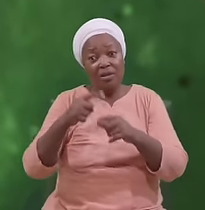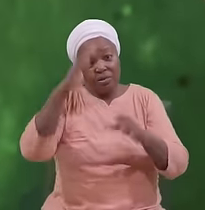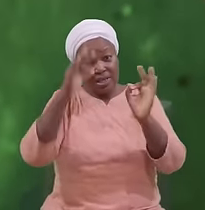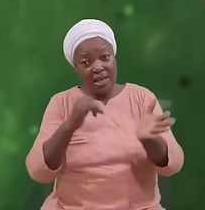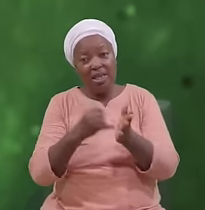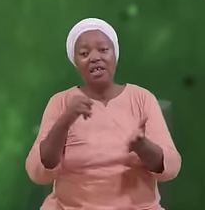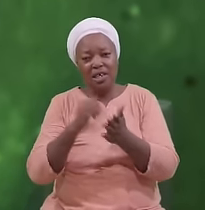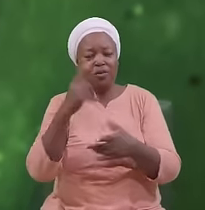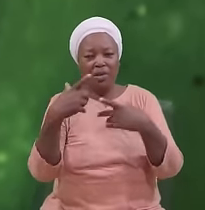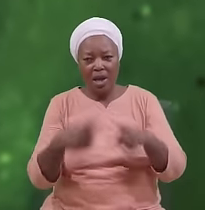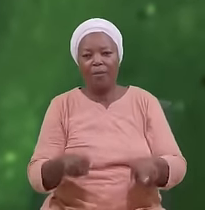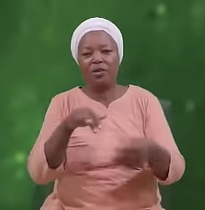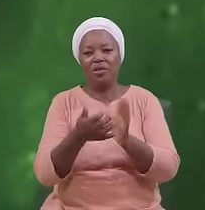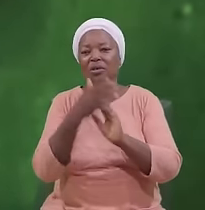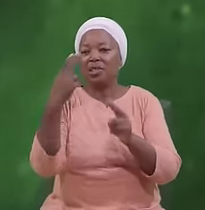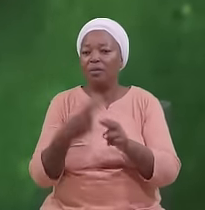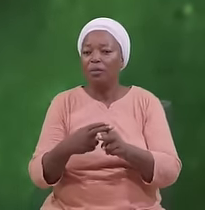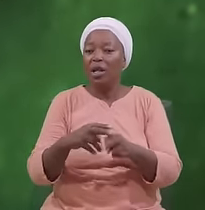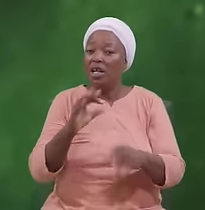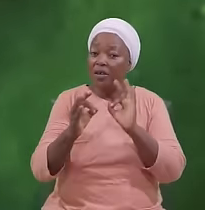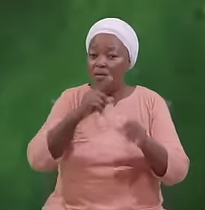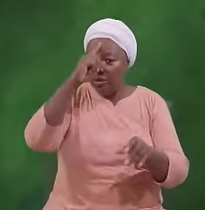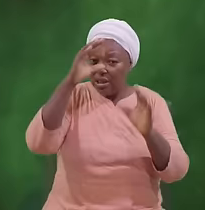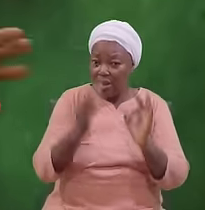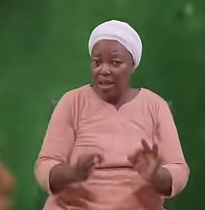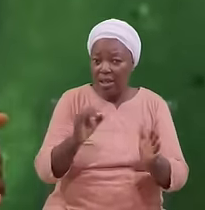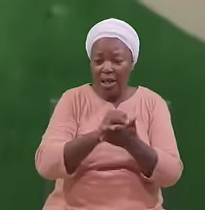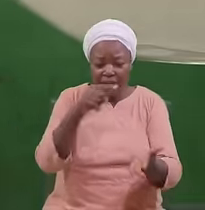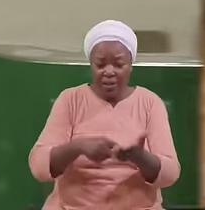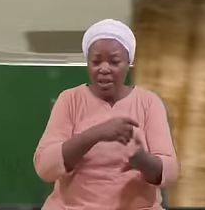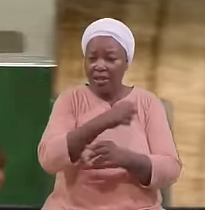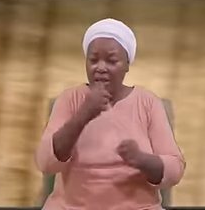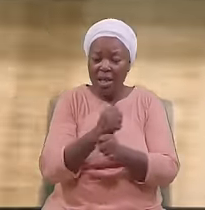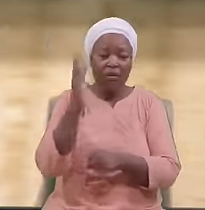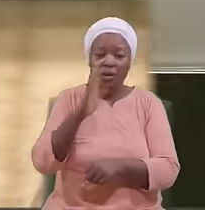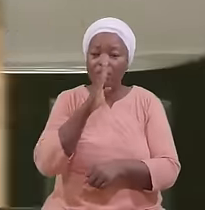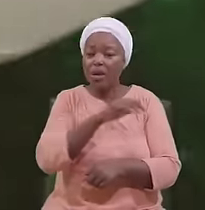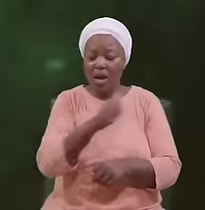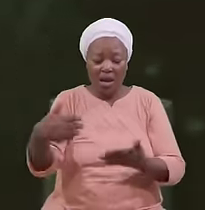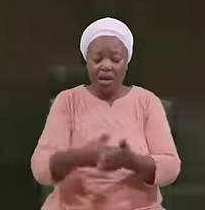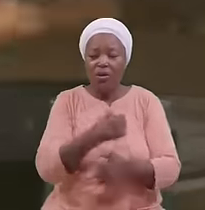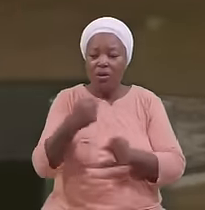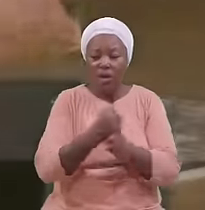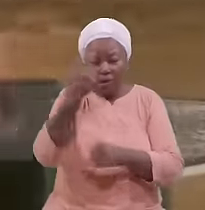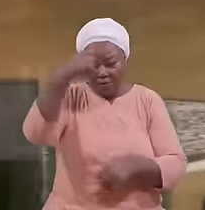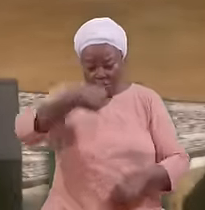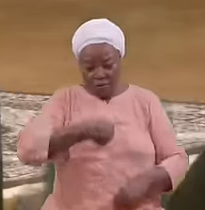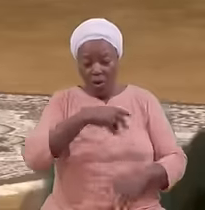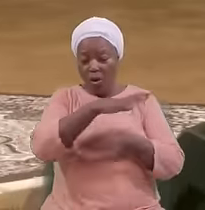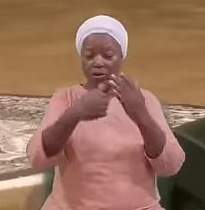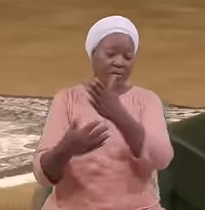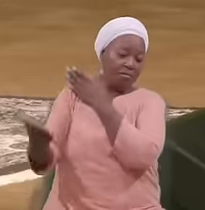happen. If you decide, this year will be a new year for me, all the past